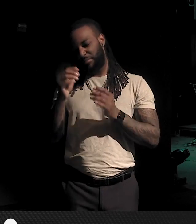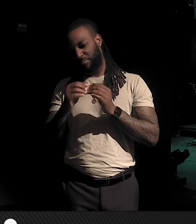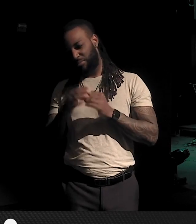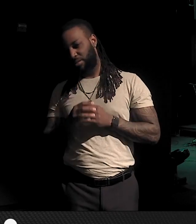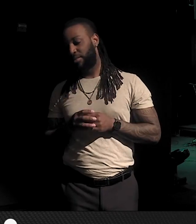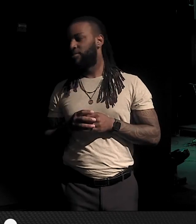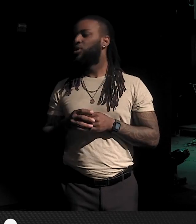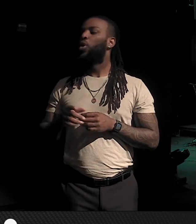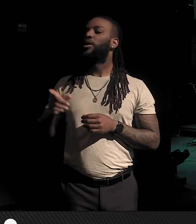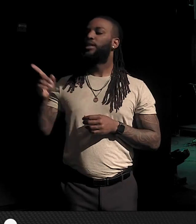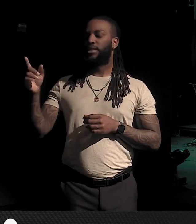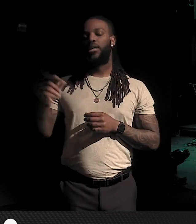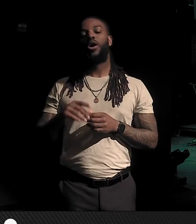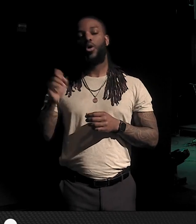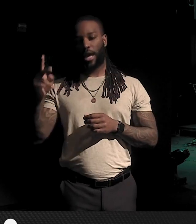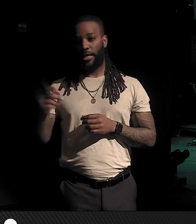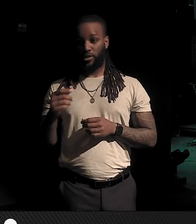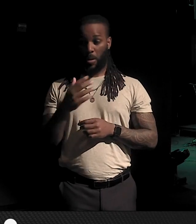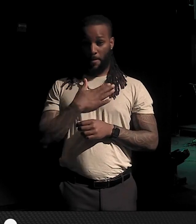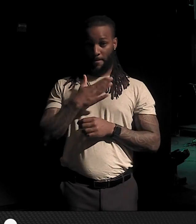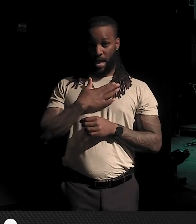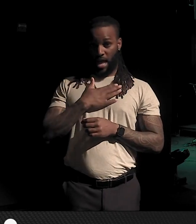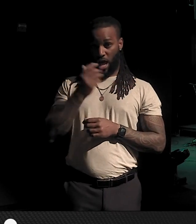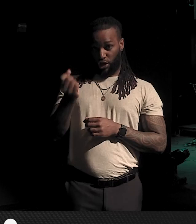And then he like scribbled around the rest of that circle. He goes,